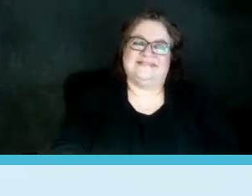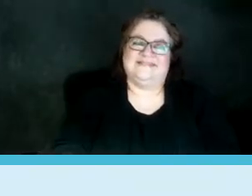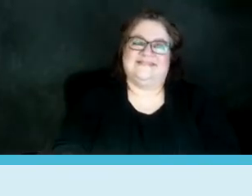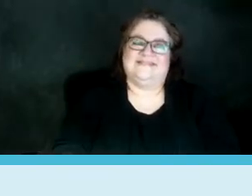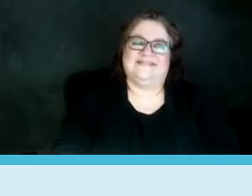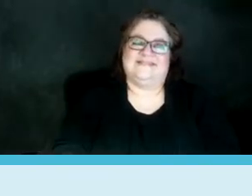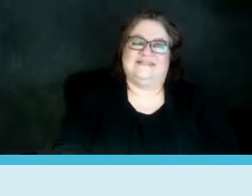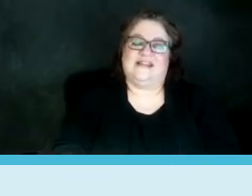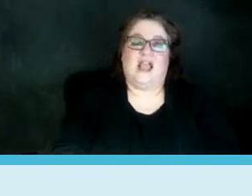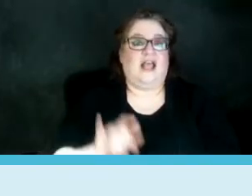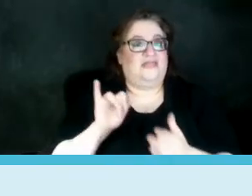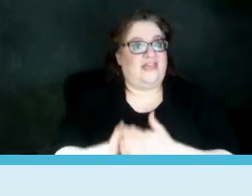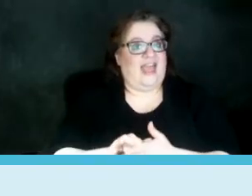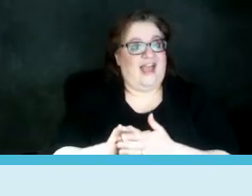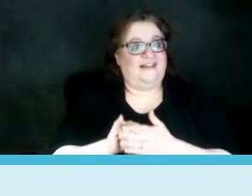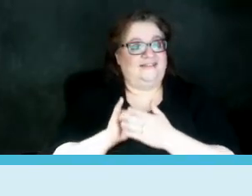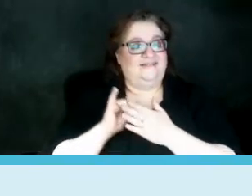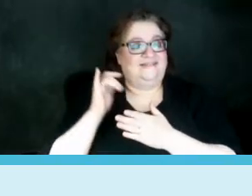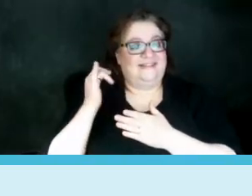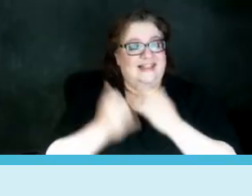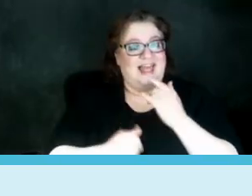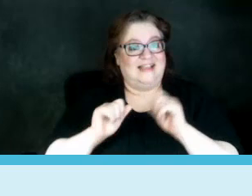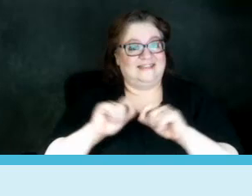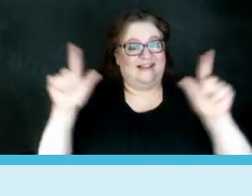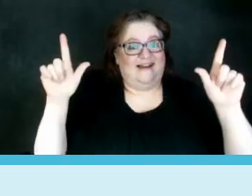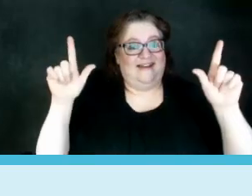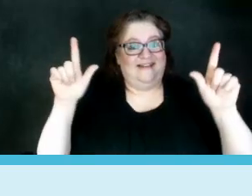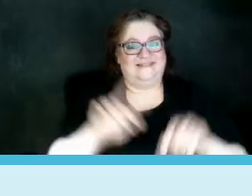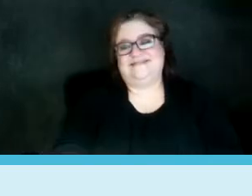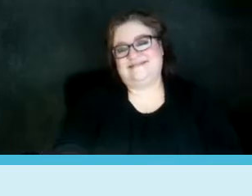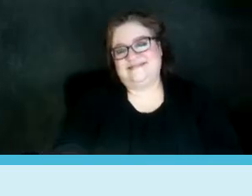And that is my last slide.